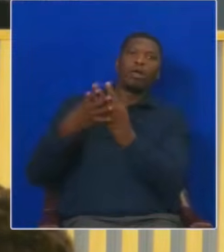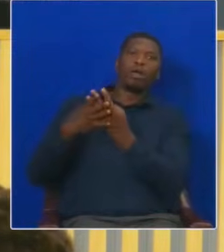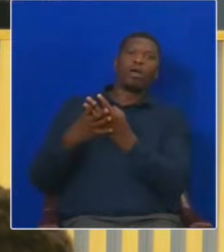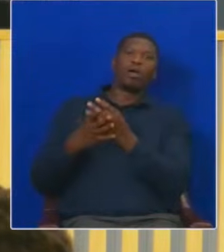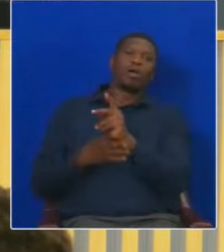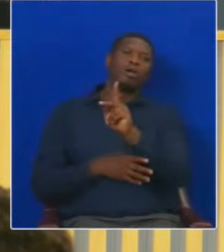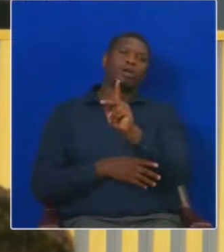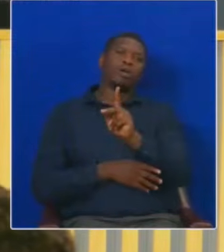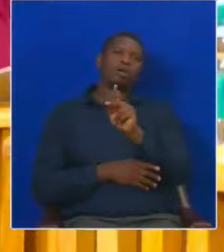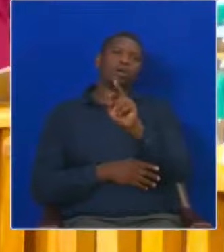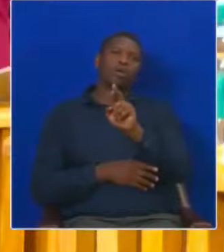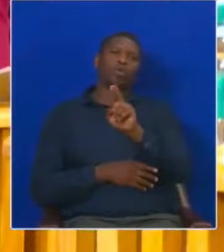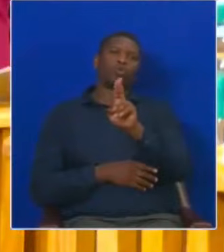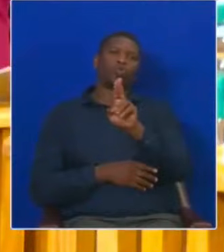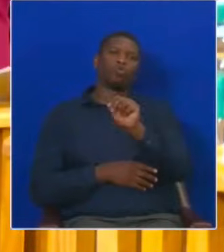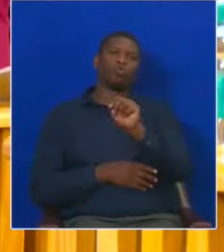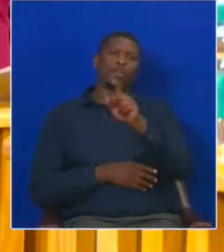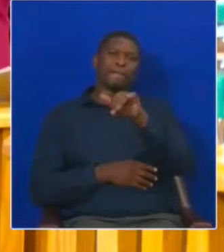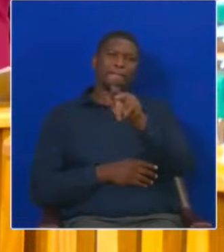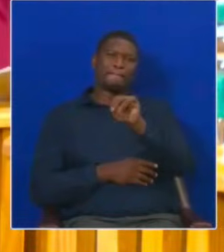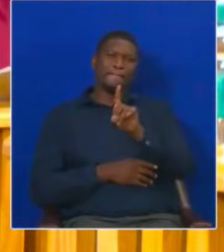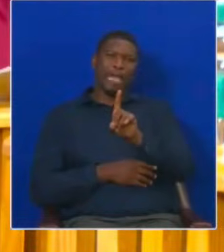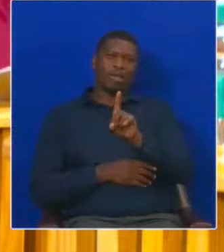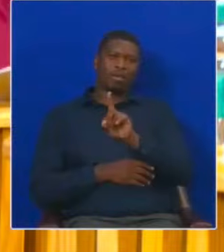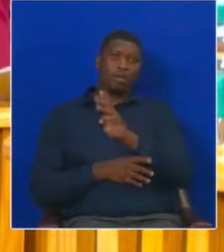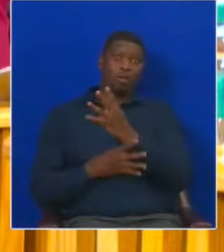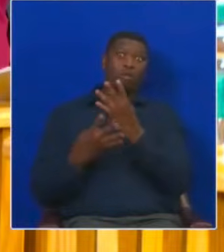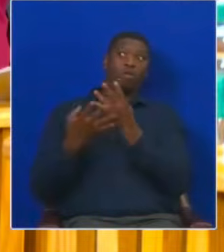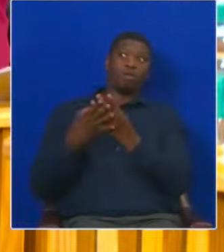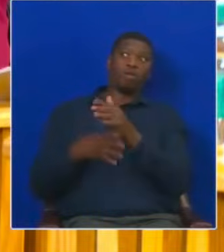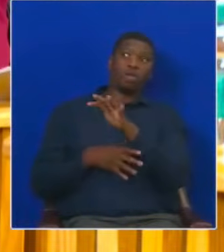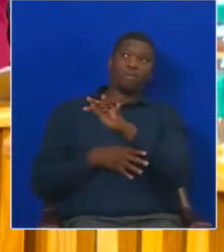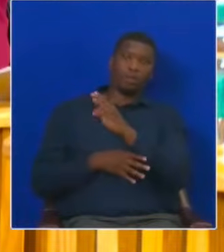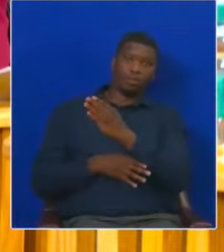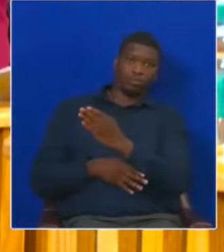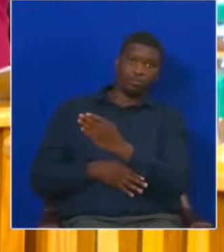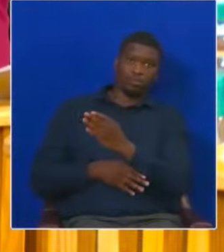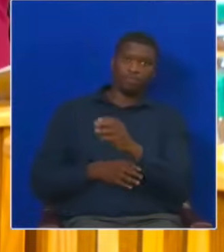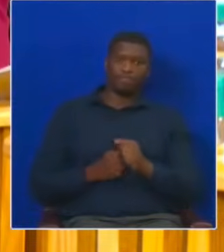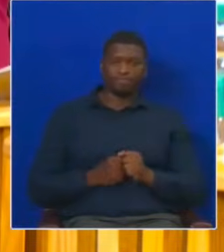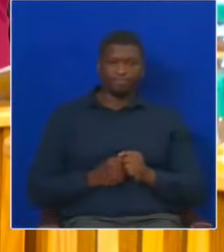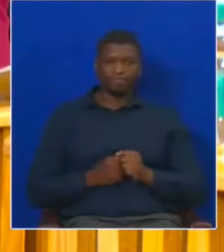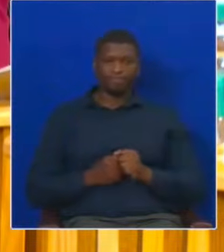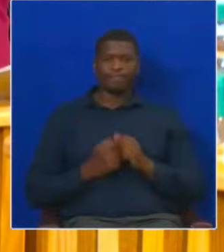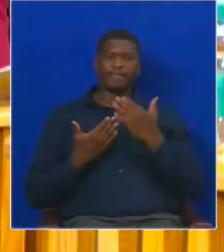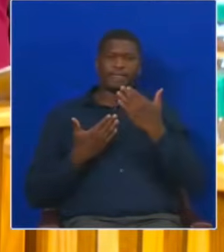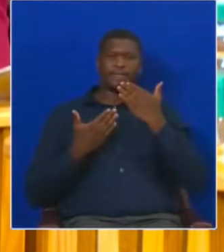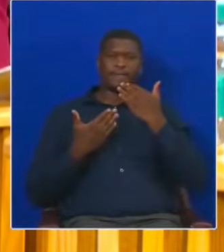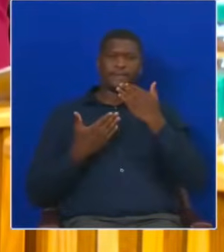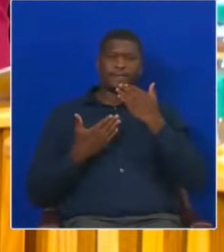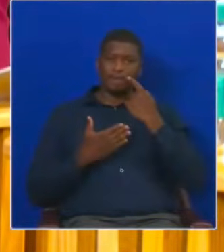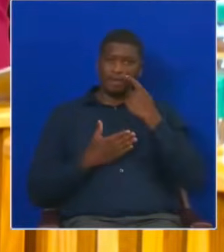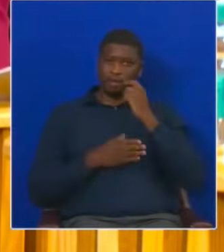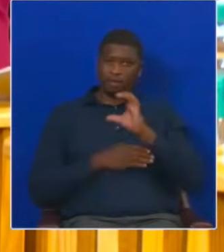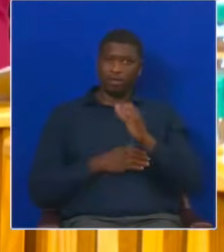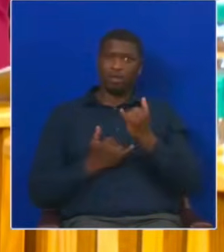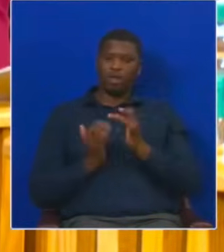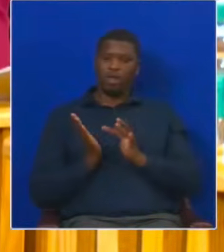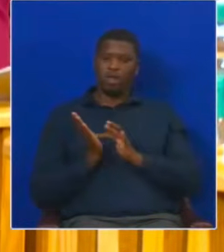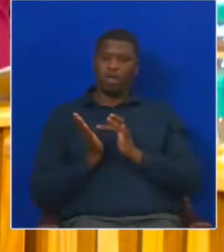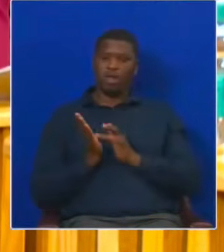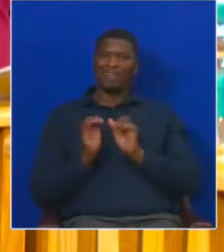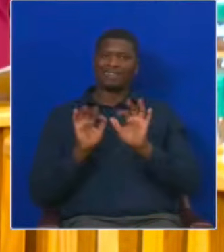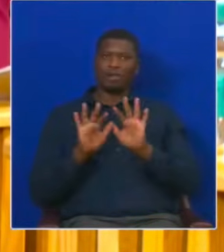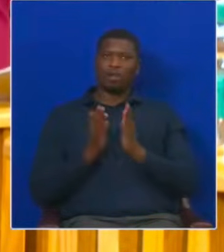Thank you, Witness C. We are now on page 10 of the annexure bundle. It is also being